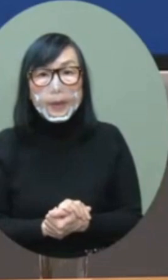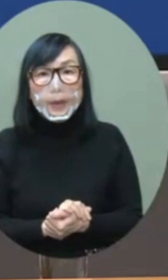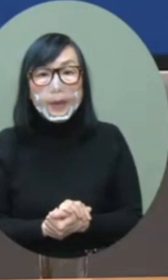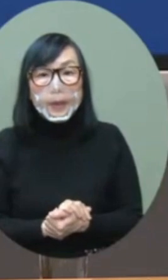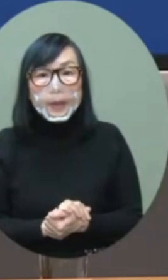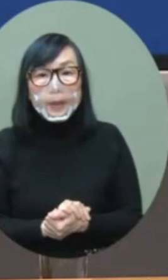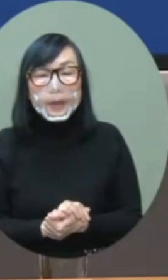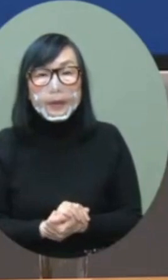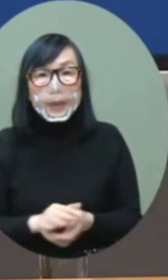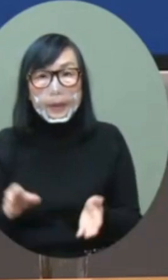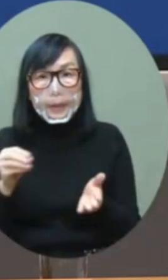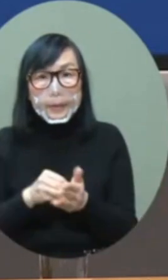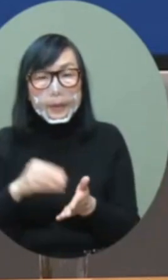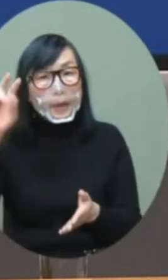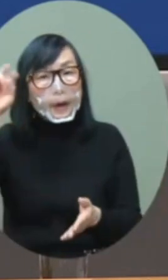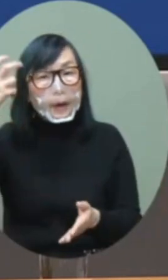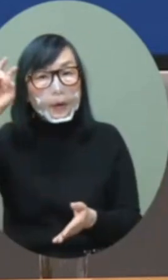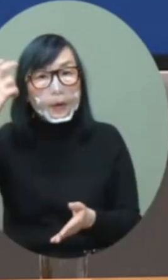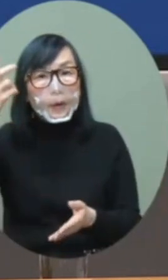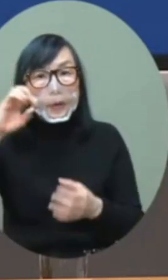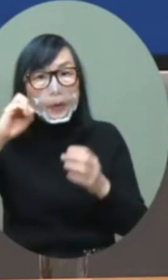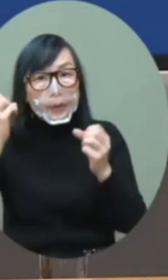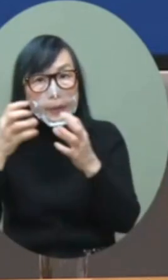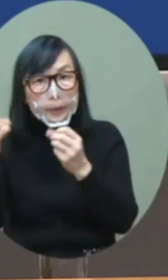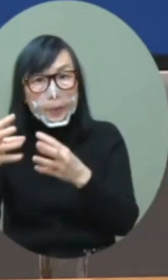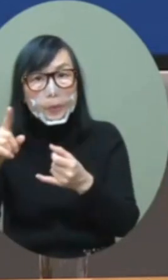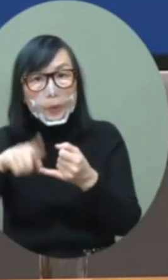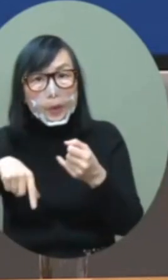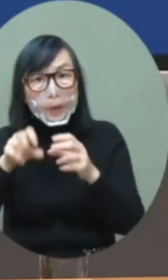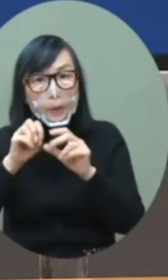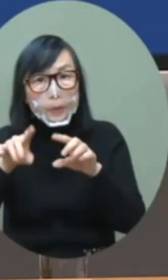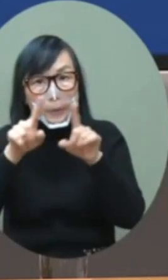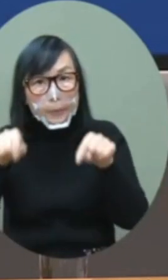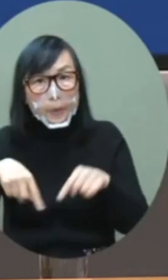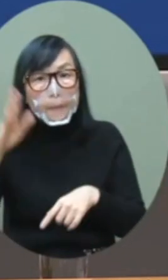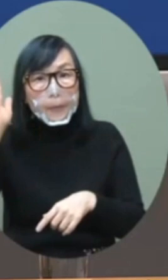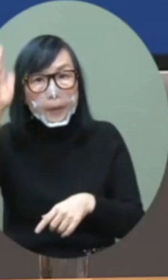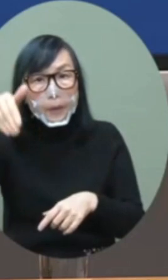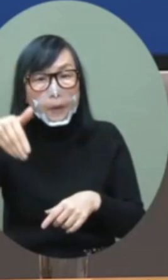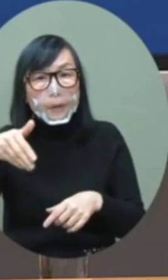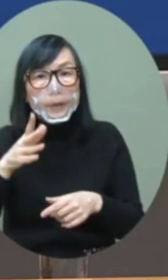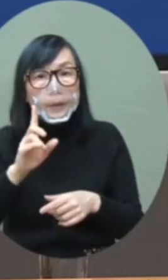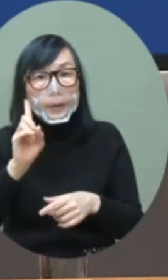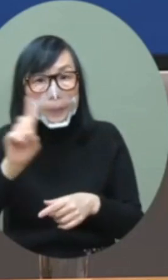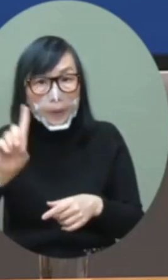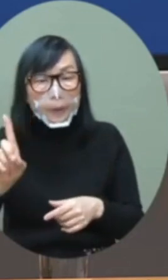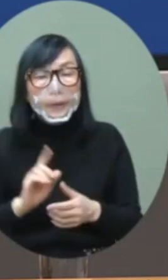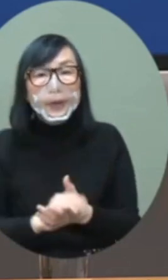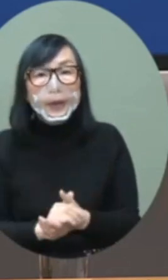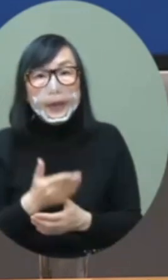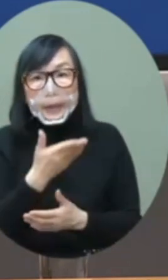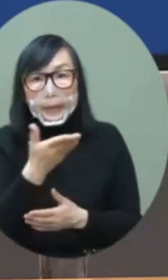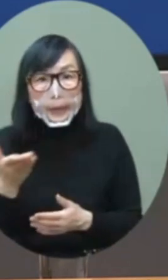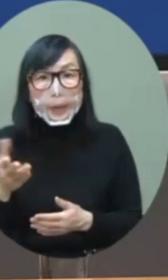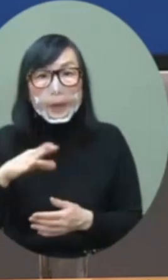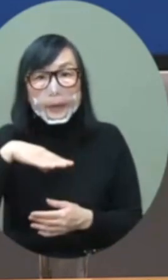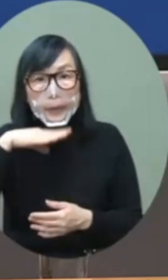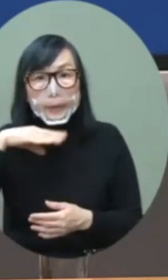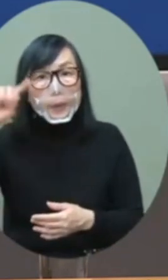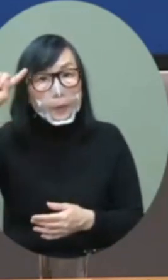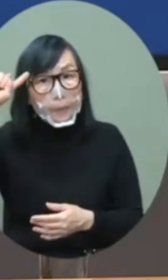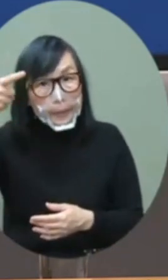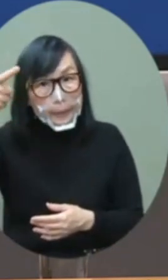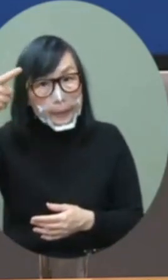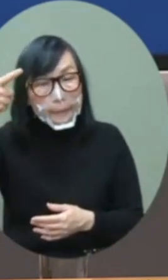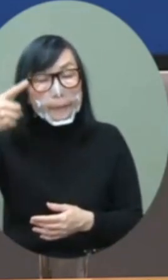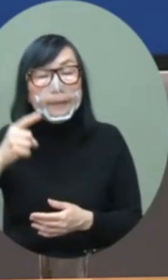and the direction that we will take. So you will have to wait until probably tomorrow when I present the